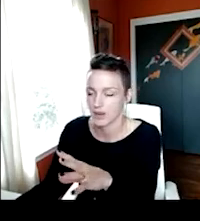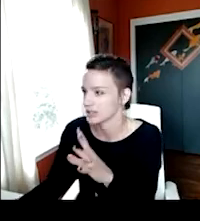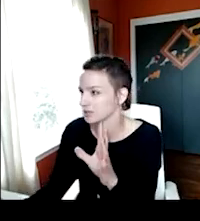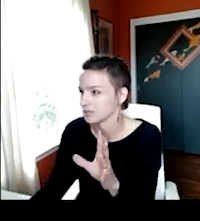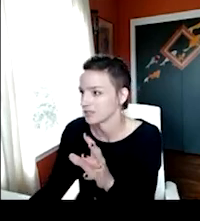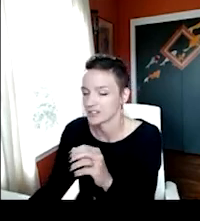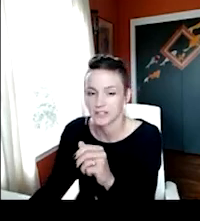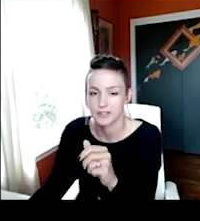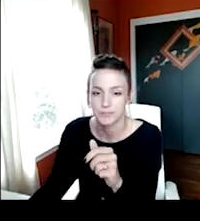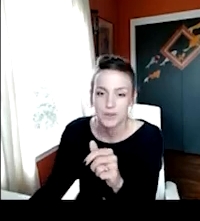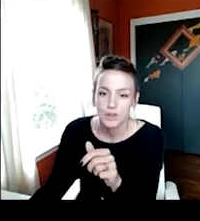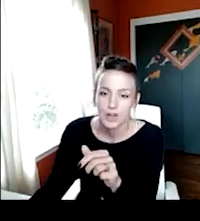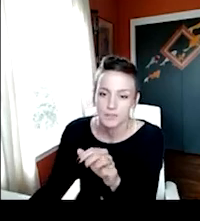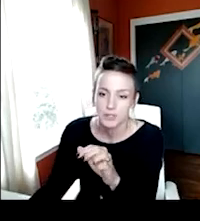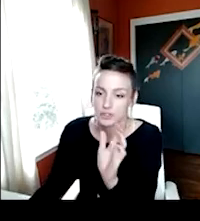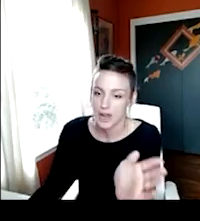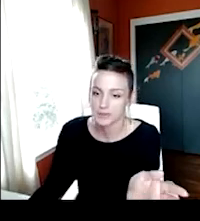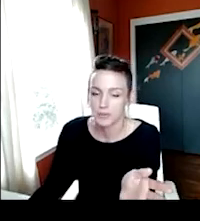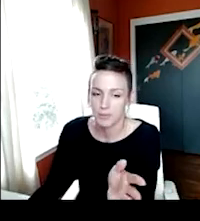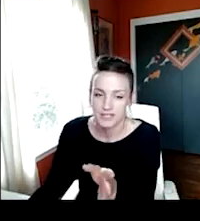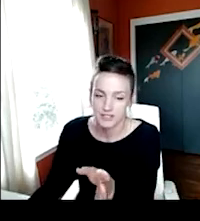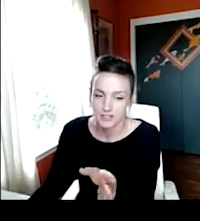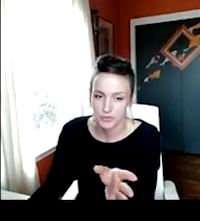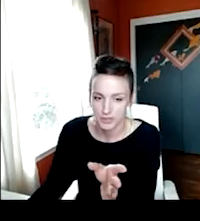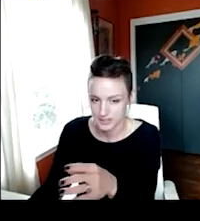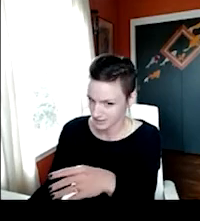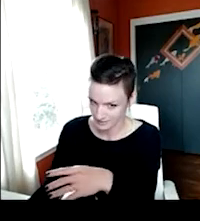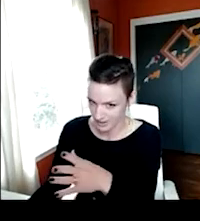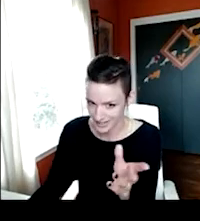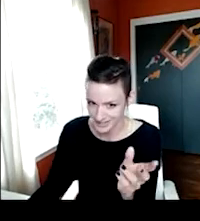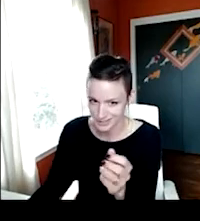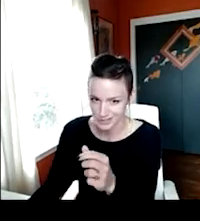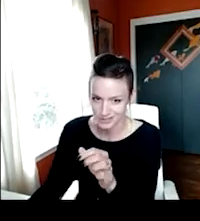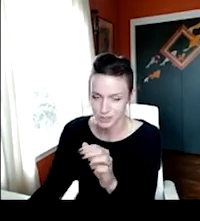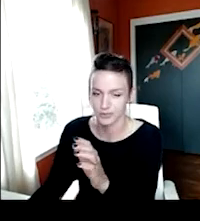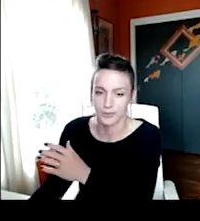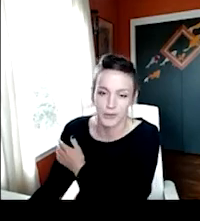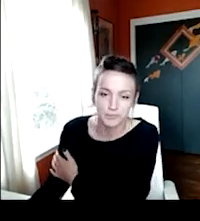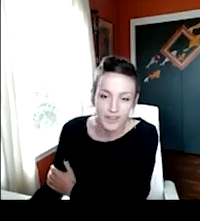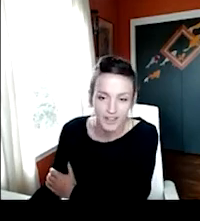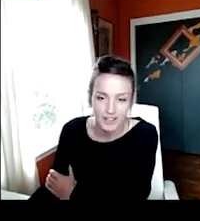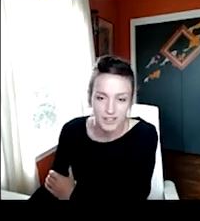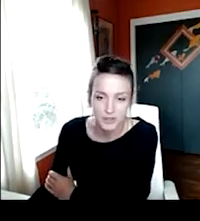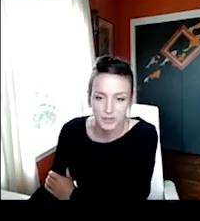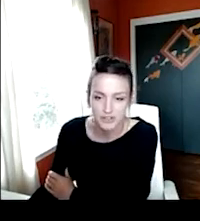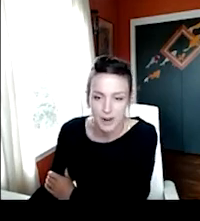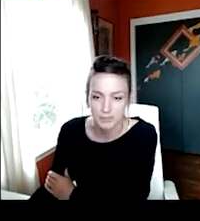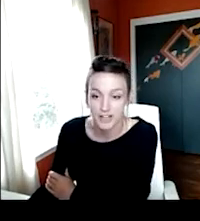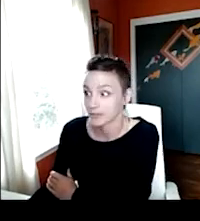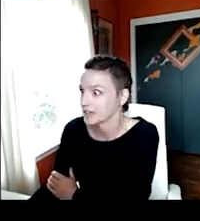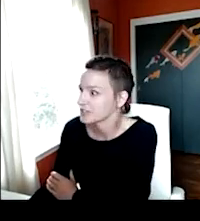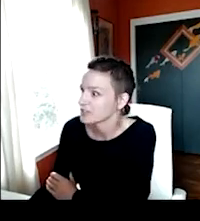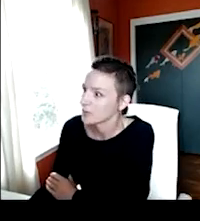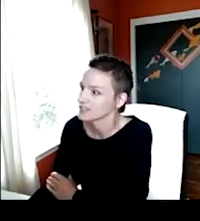room concept if you've ever done it. So you're trapped somewhere by sinister forces. In our case, it's a server room, and we've been trapped